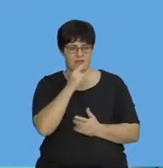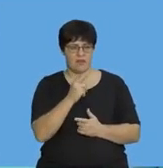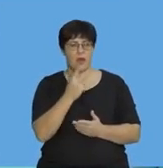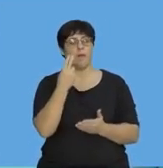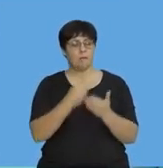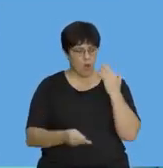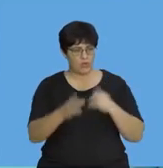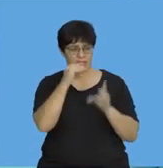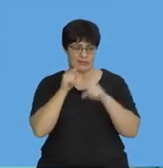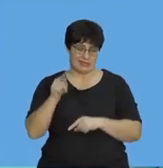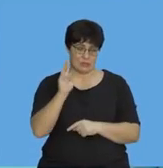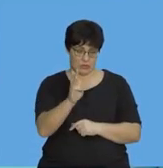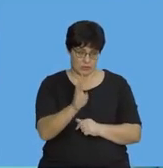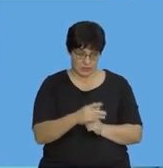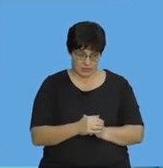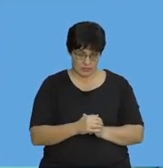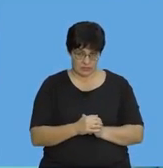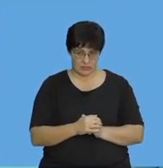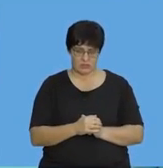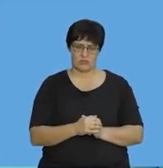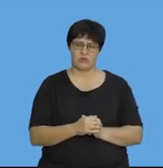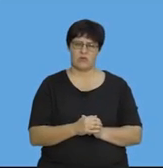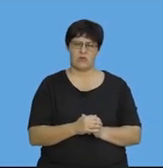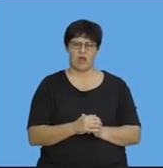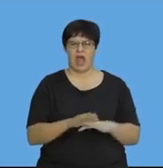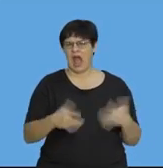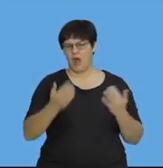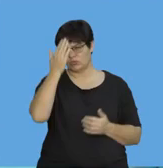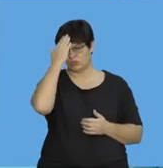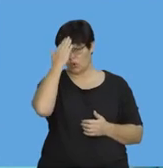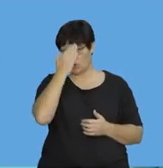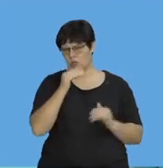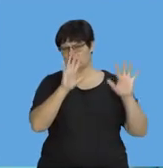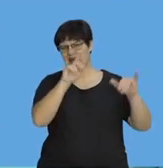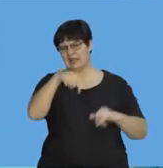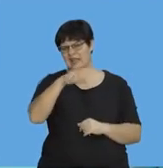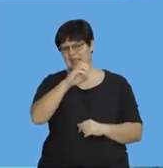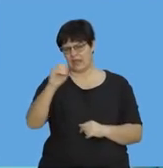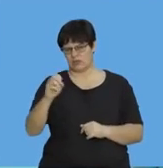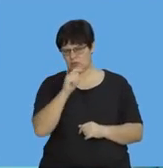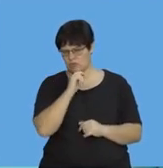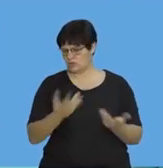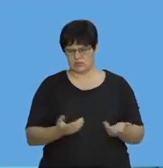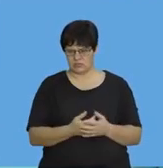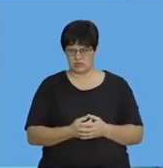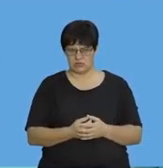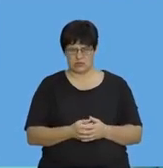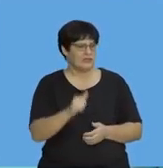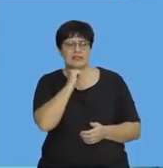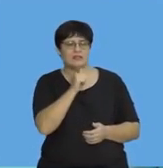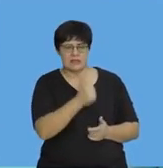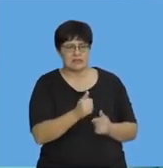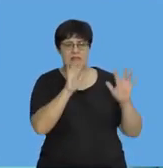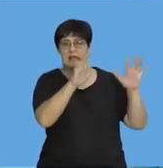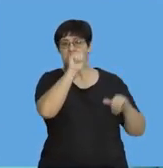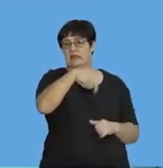enough. They would both experience this, but I want to show you something because now you're going to go, how did we know to use the 10,000 kilogram truck?